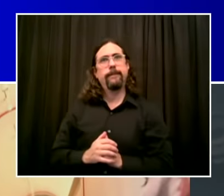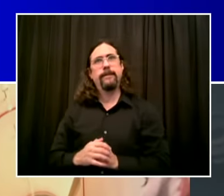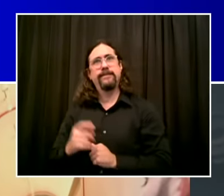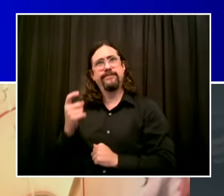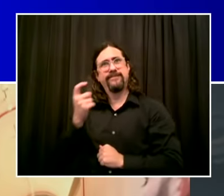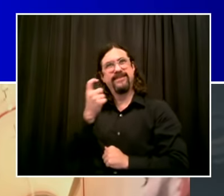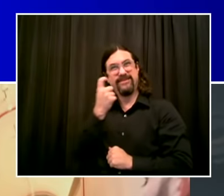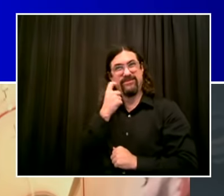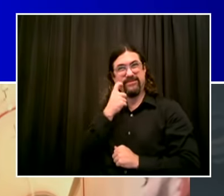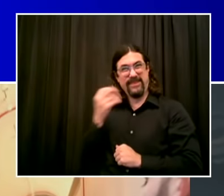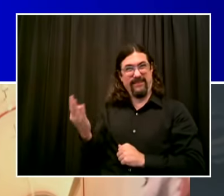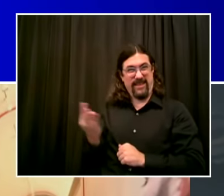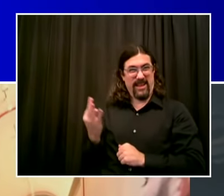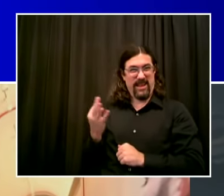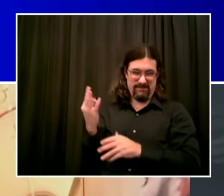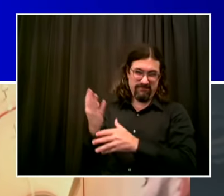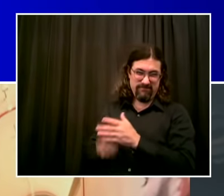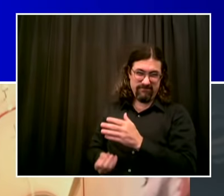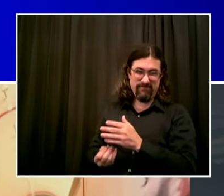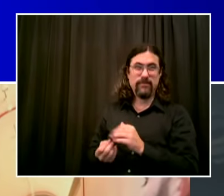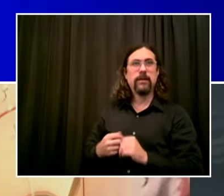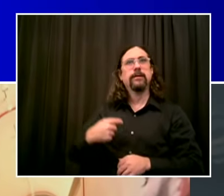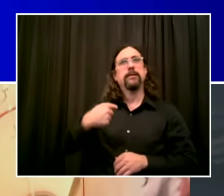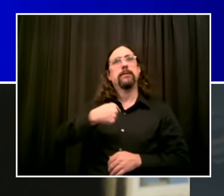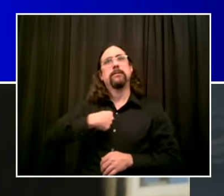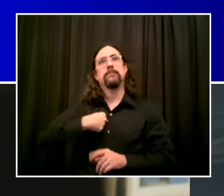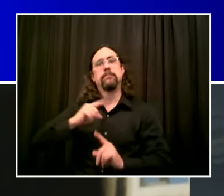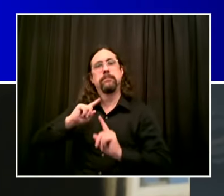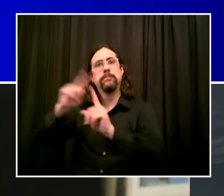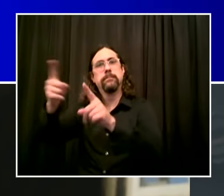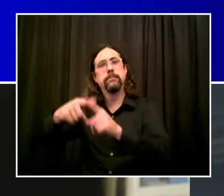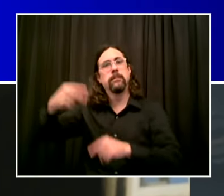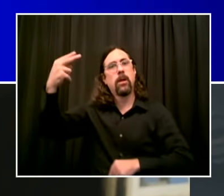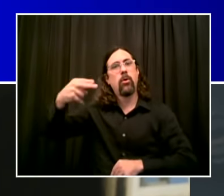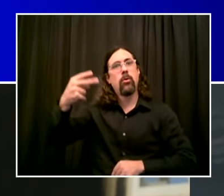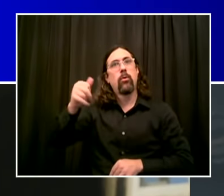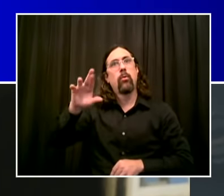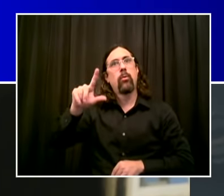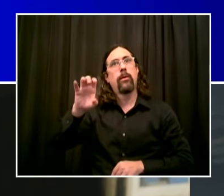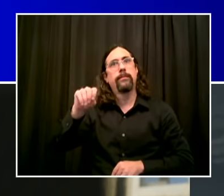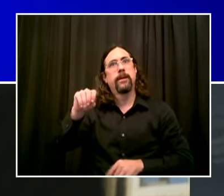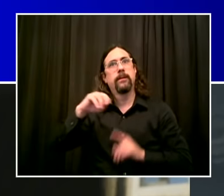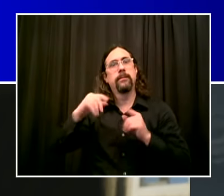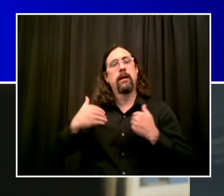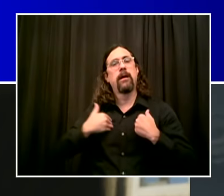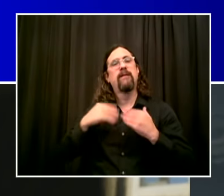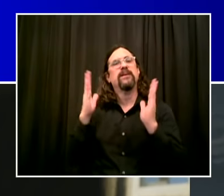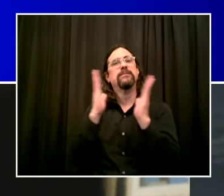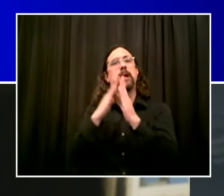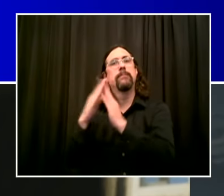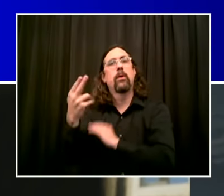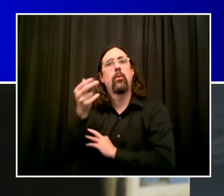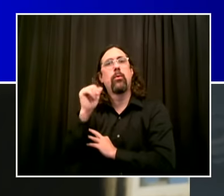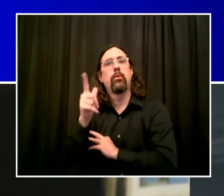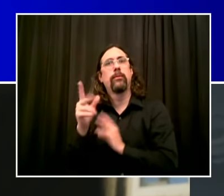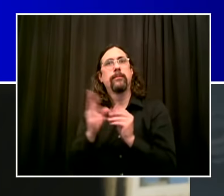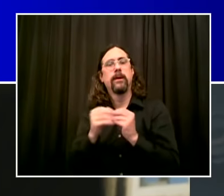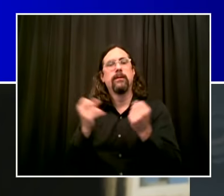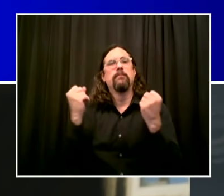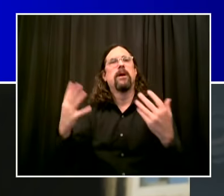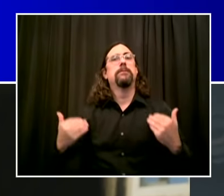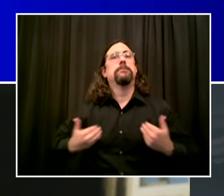with young people. And the spirit of John Lewis was clearly in the room, in the sense that these young people were learning about